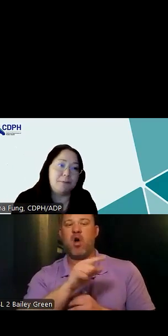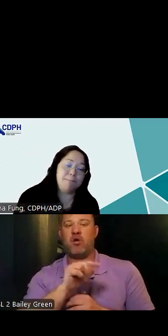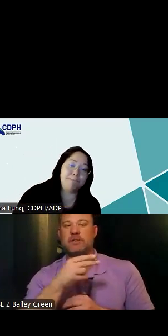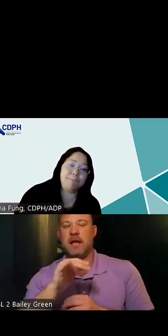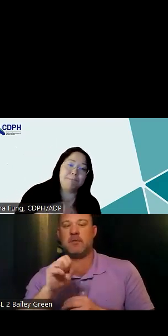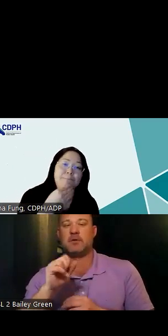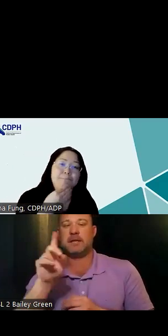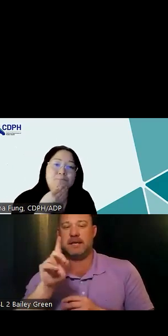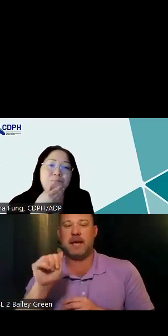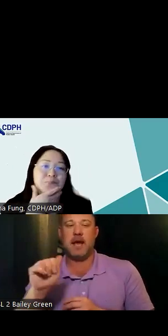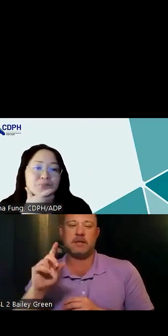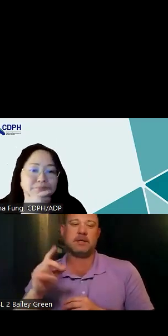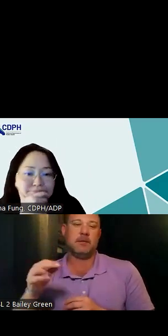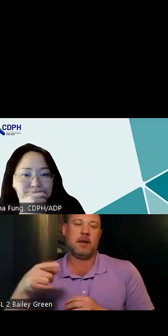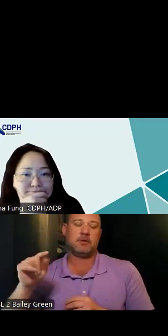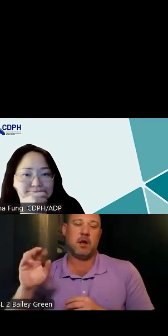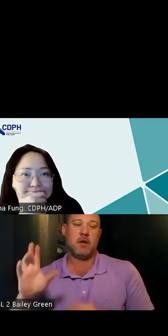alzheimersd@cdph.ca.gov.